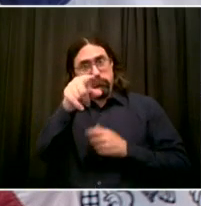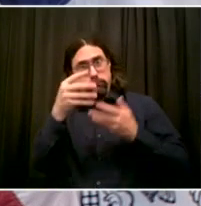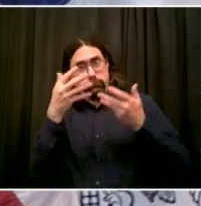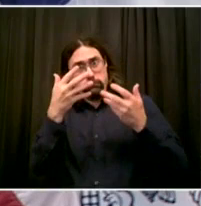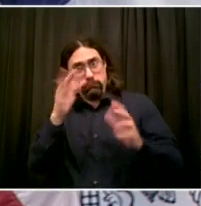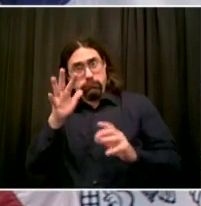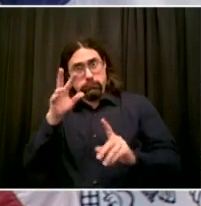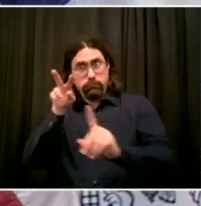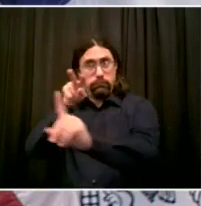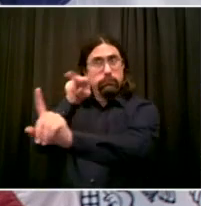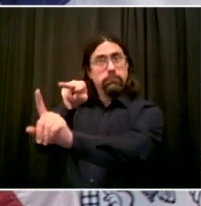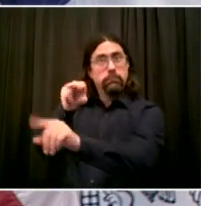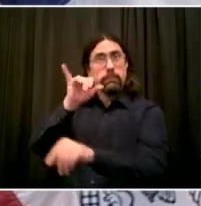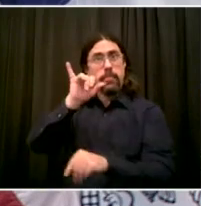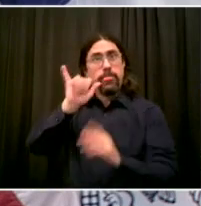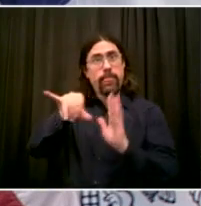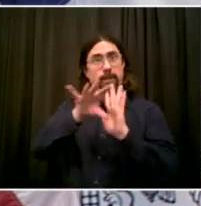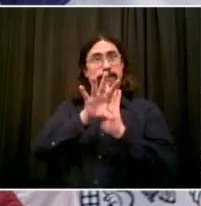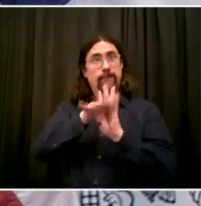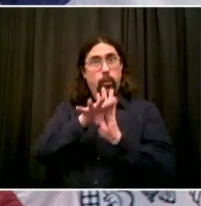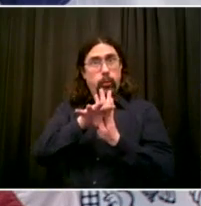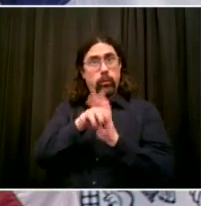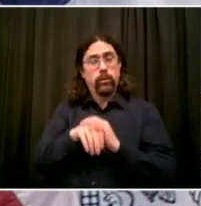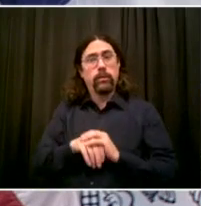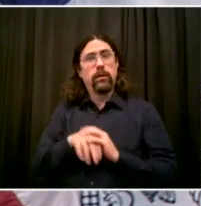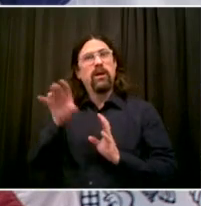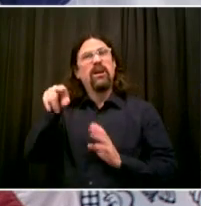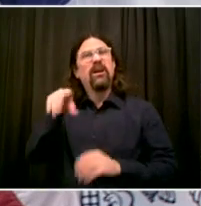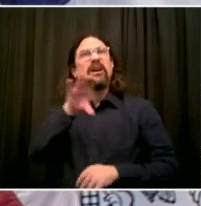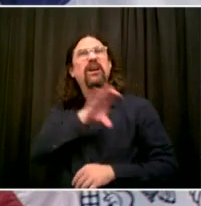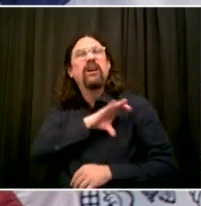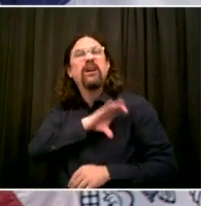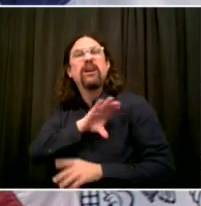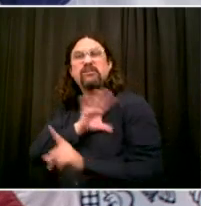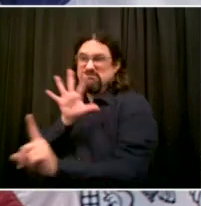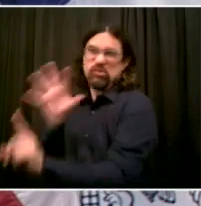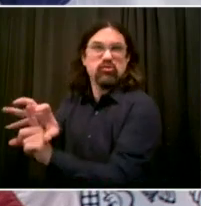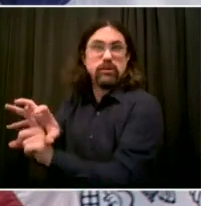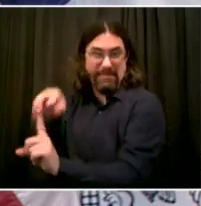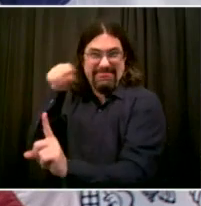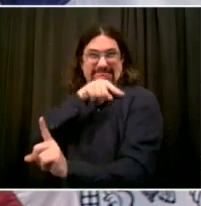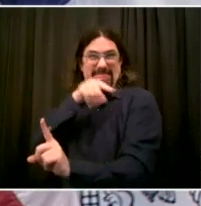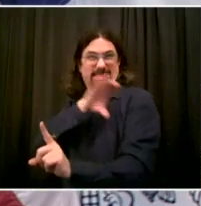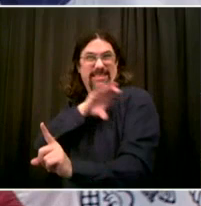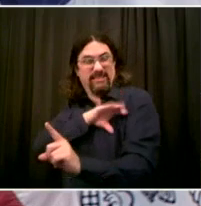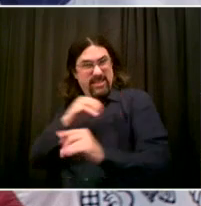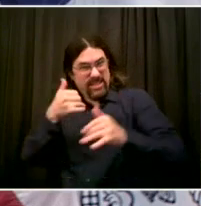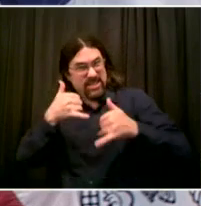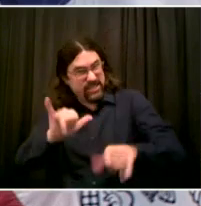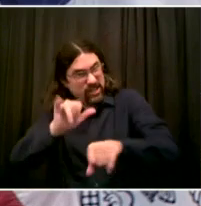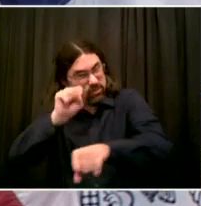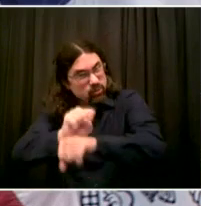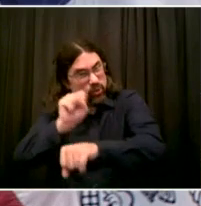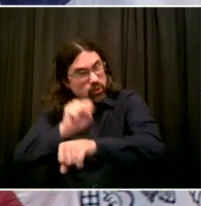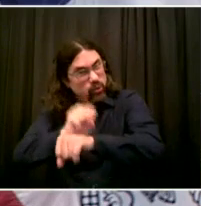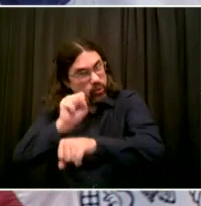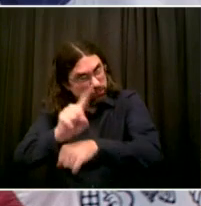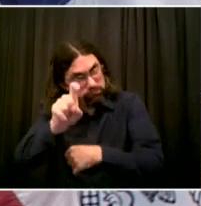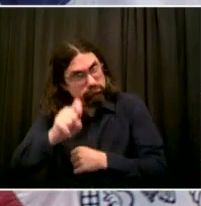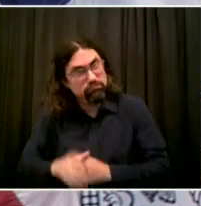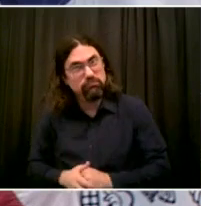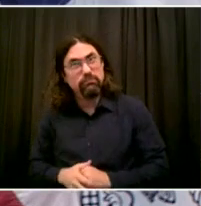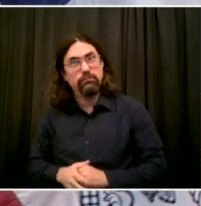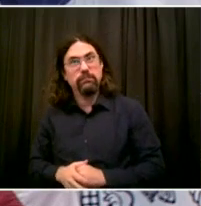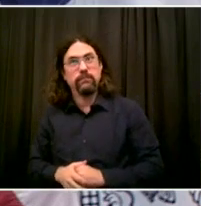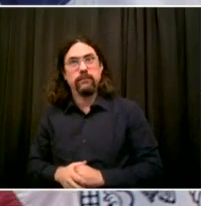be? Yoav, a very good question. I have not seen the video. I'll make sure I do. Can get you an update on both